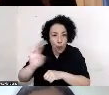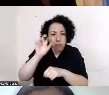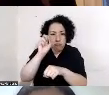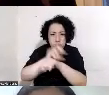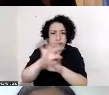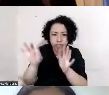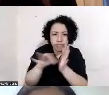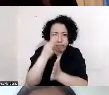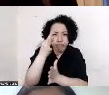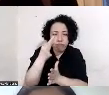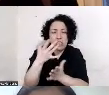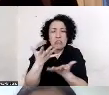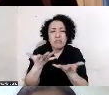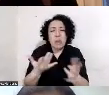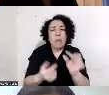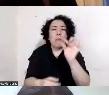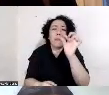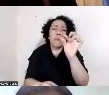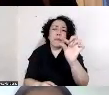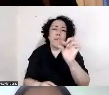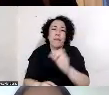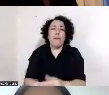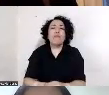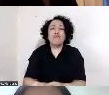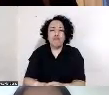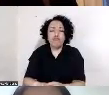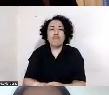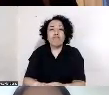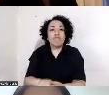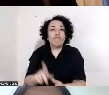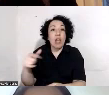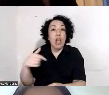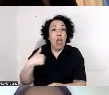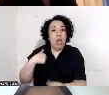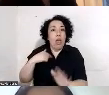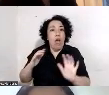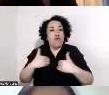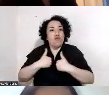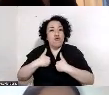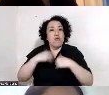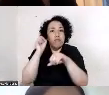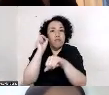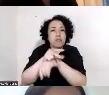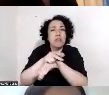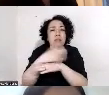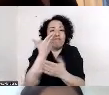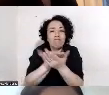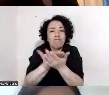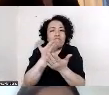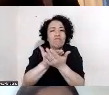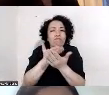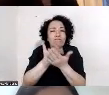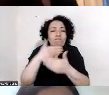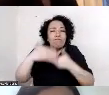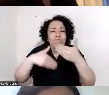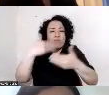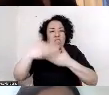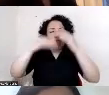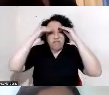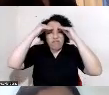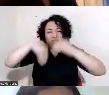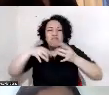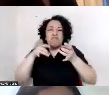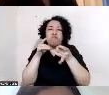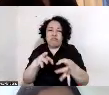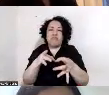leave college before they finish. Eles abandonam a faculdade antes de terminar o curso. And when they leave college, they